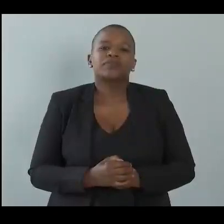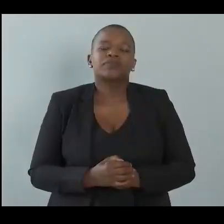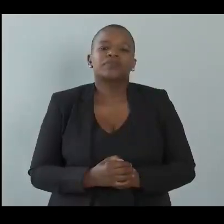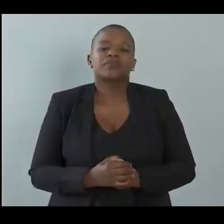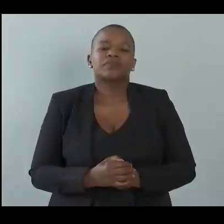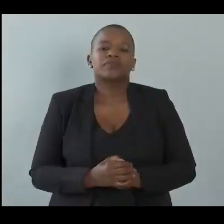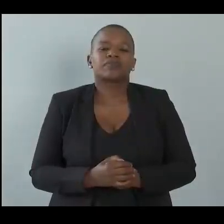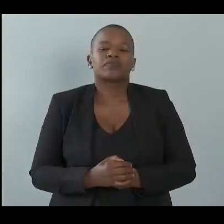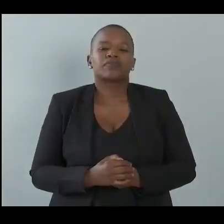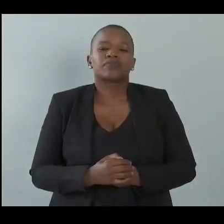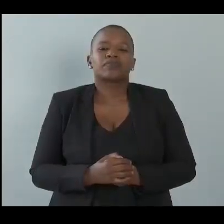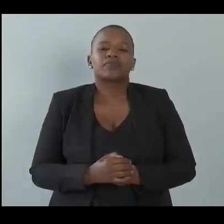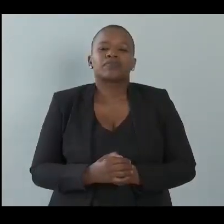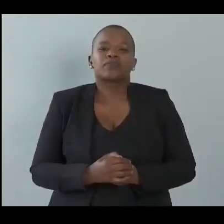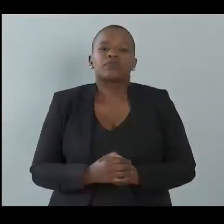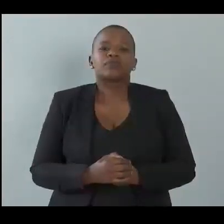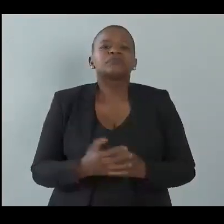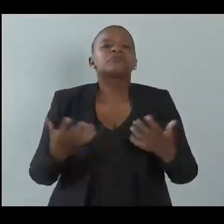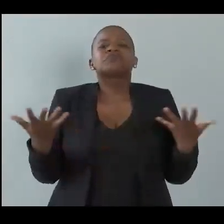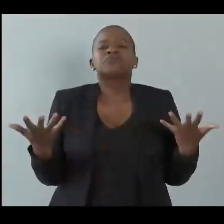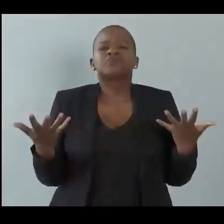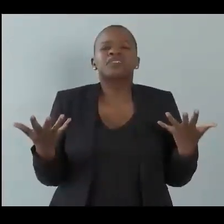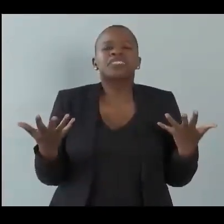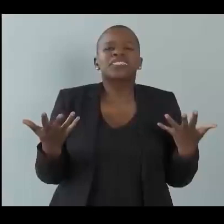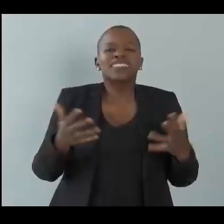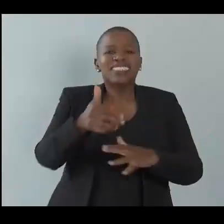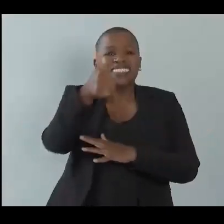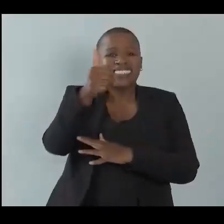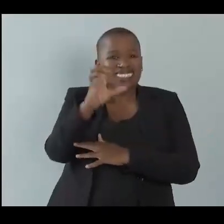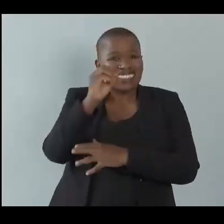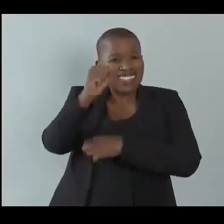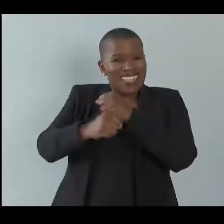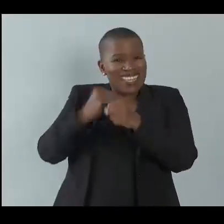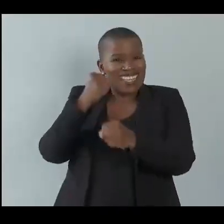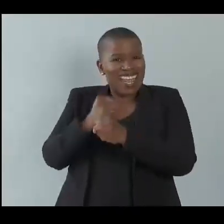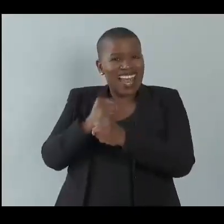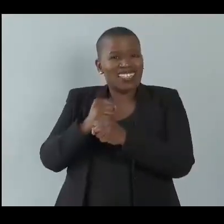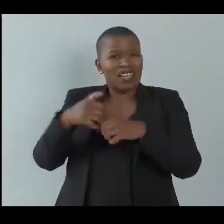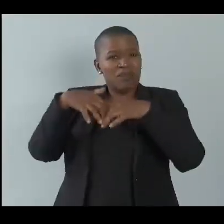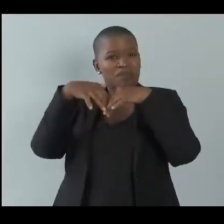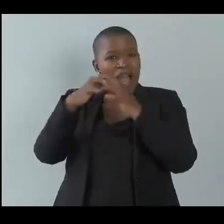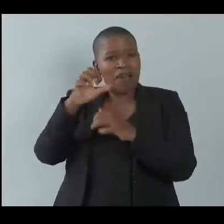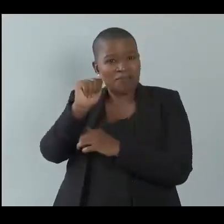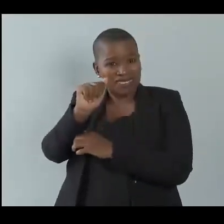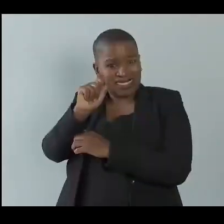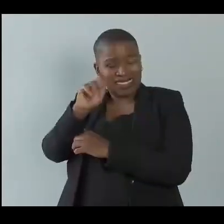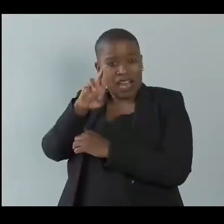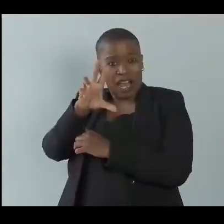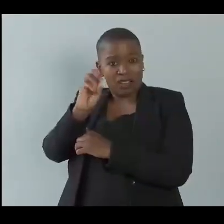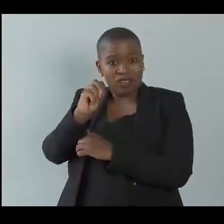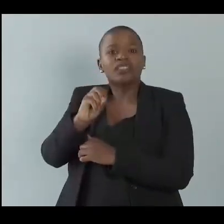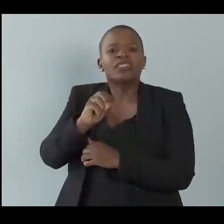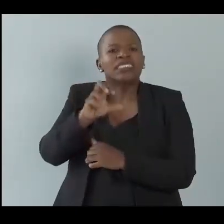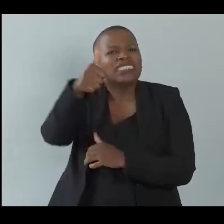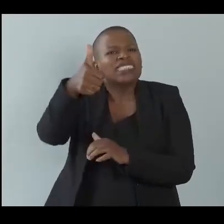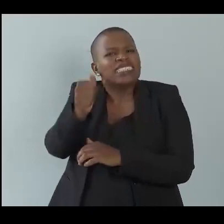It's been nearly 6 decades of building Altron into the South African technology giant. 6 decades of do what